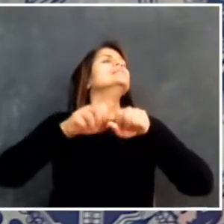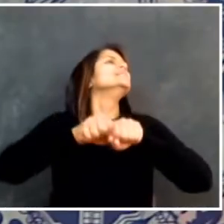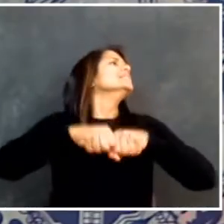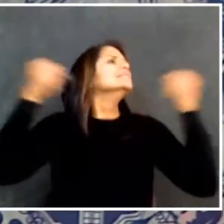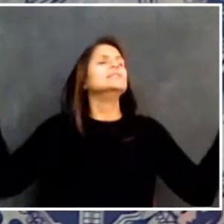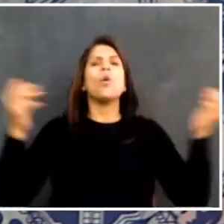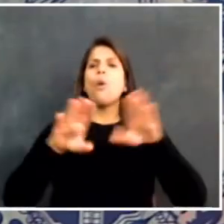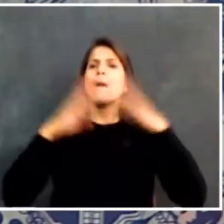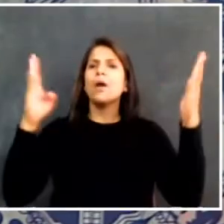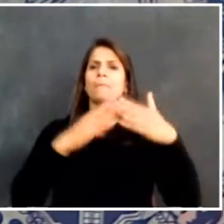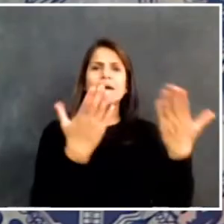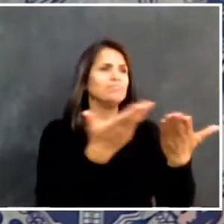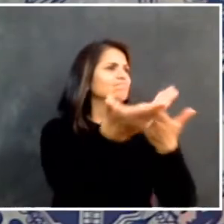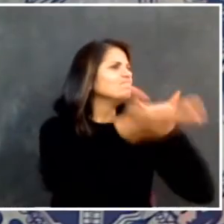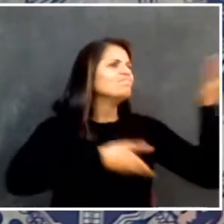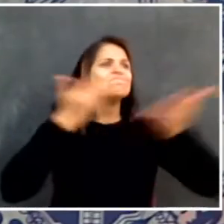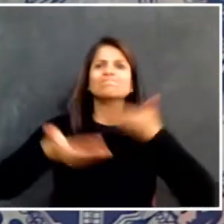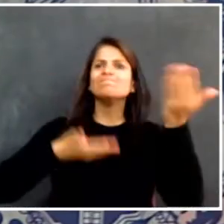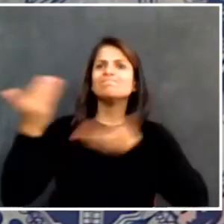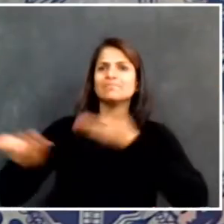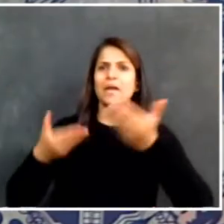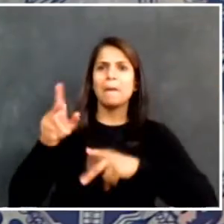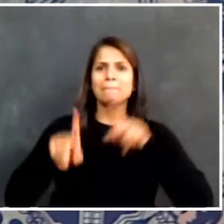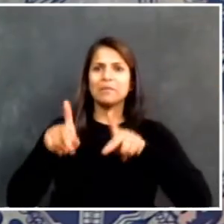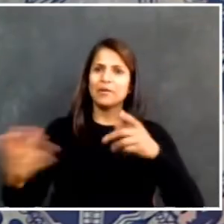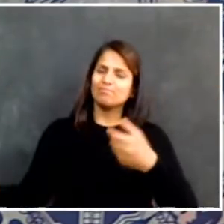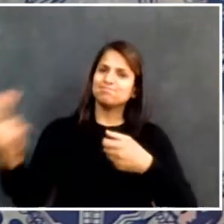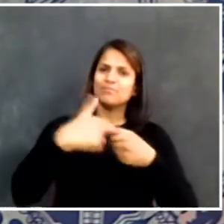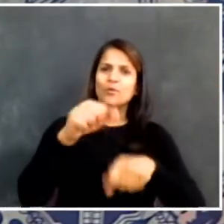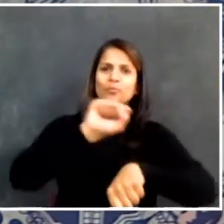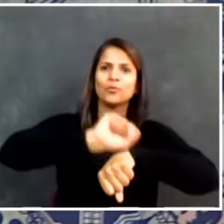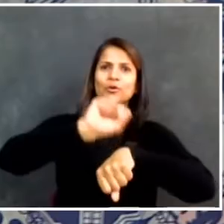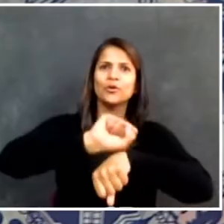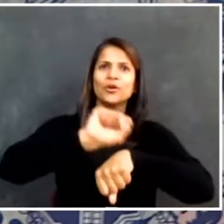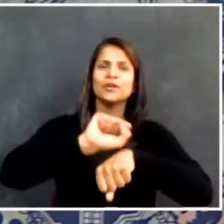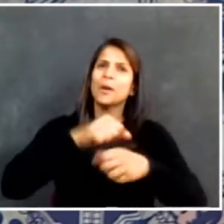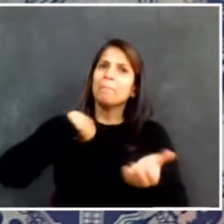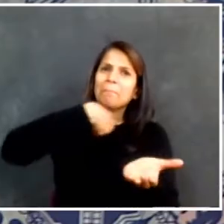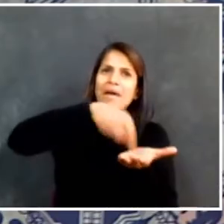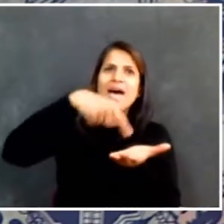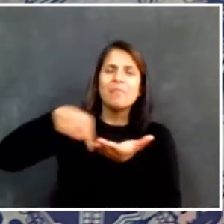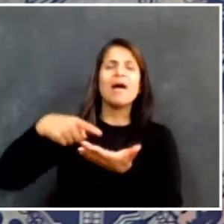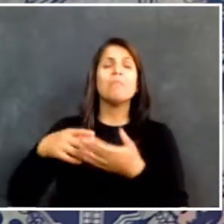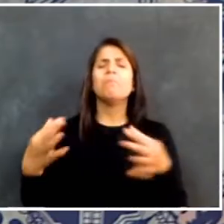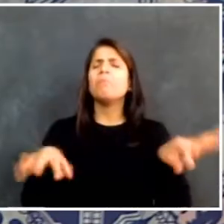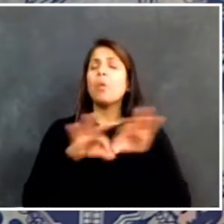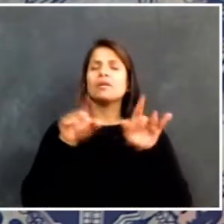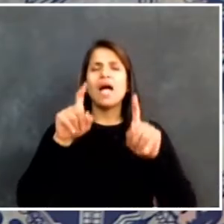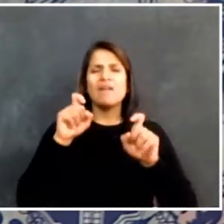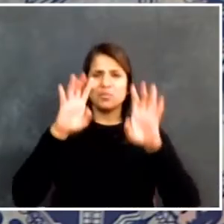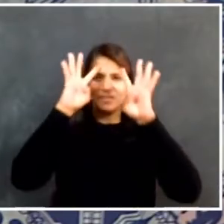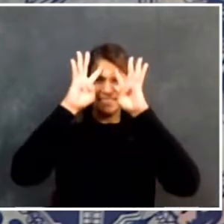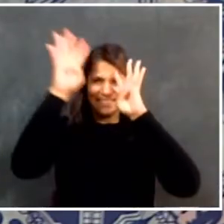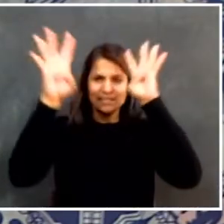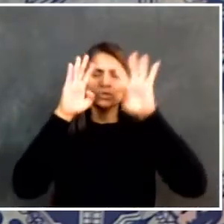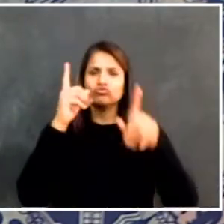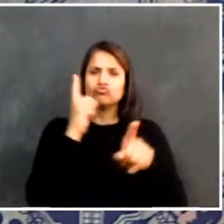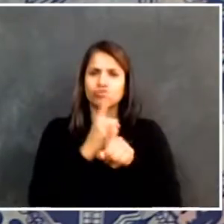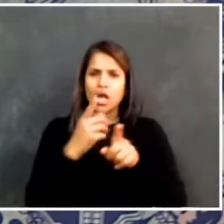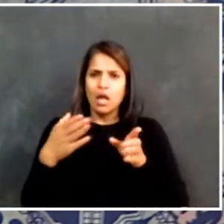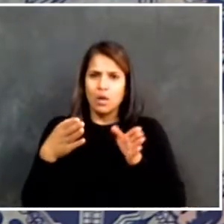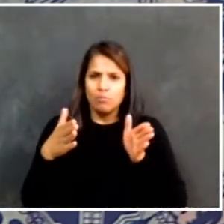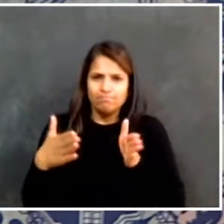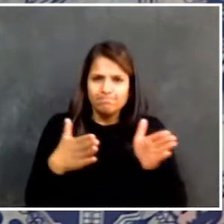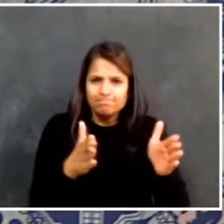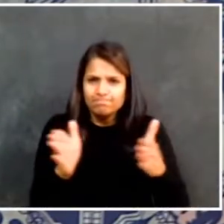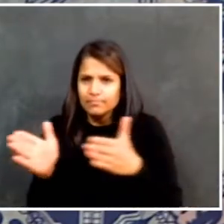do this right. The worst possible scenario would be to take the foot off the gas, think we're out of the